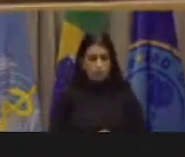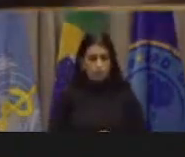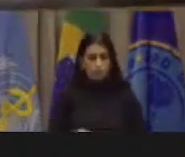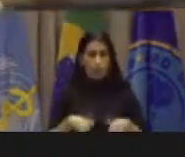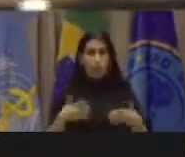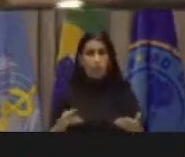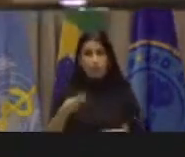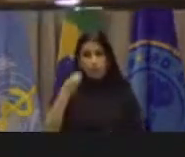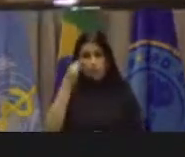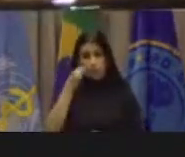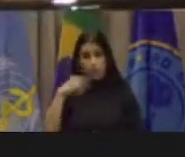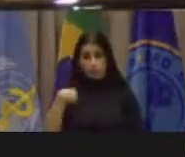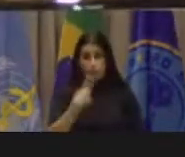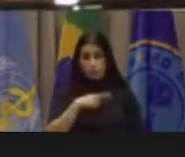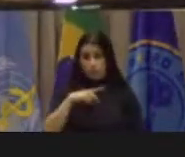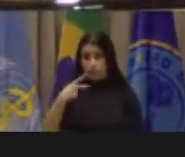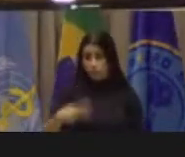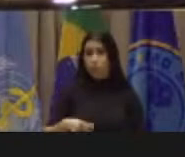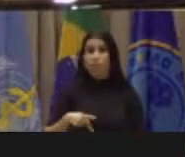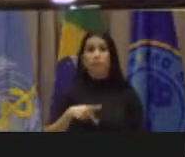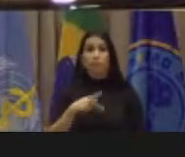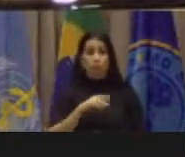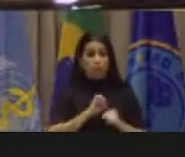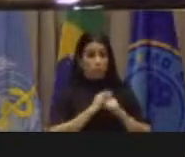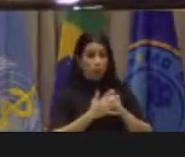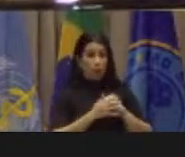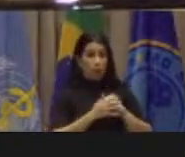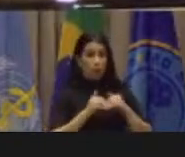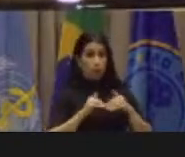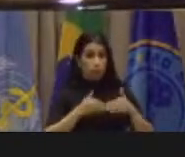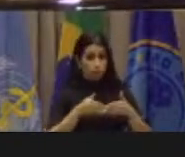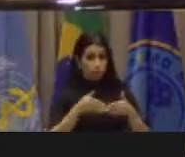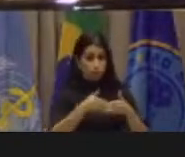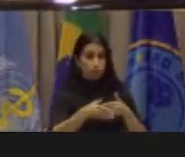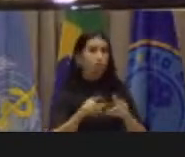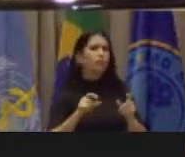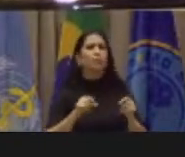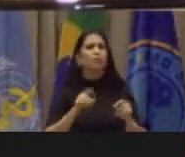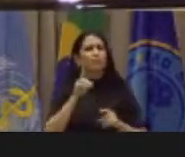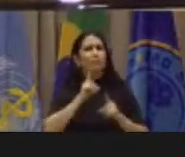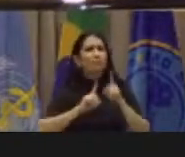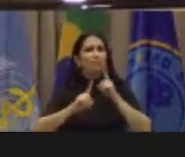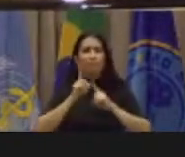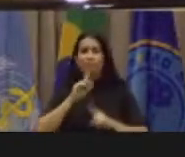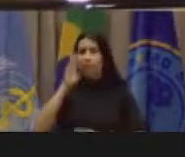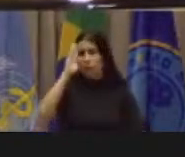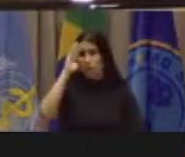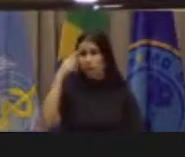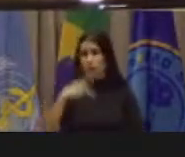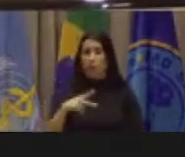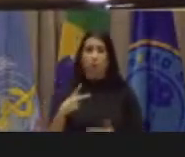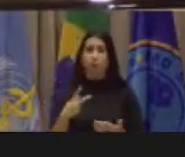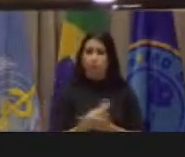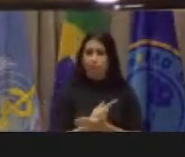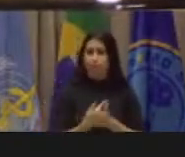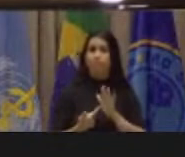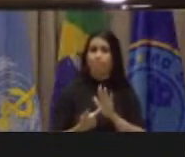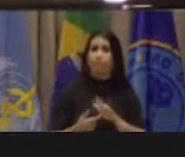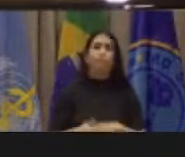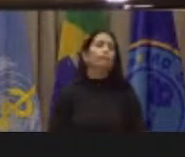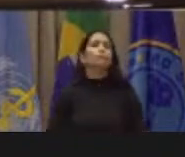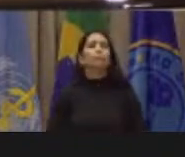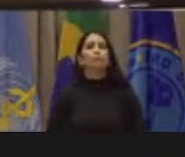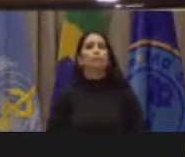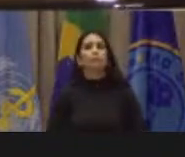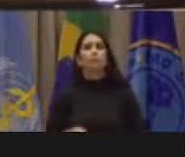The experience that we had post-COVID was very similar. Depression is one of the symptoms very common that were